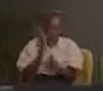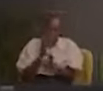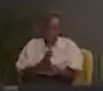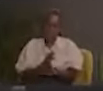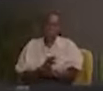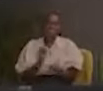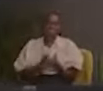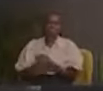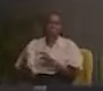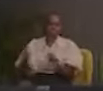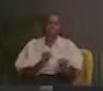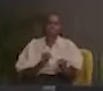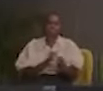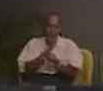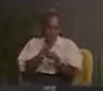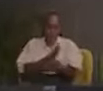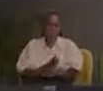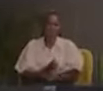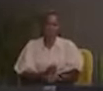mountains.